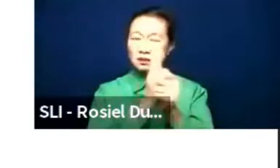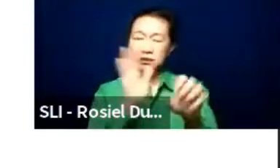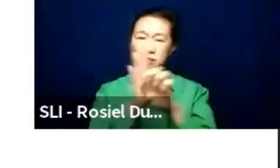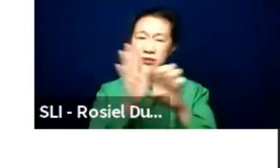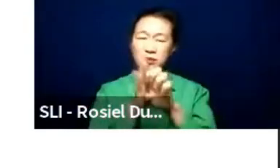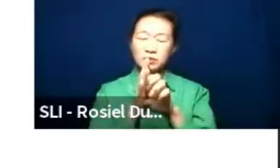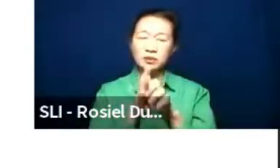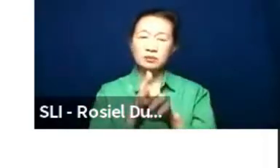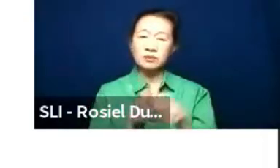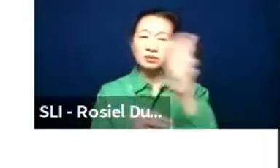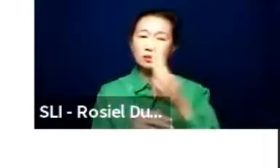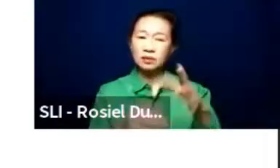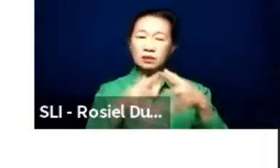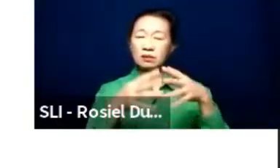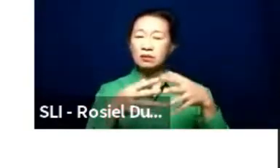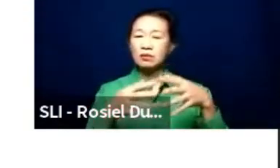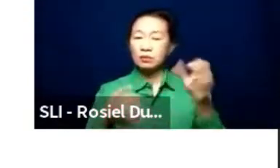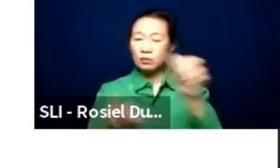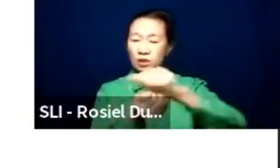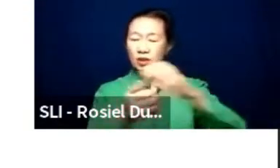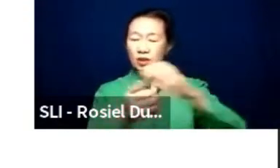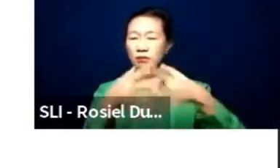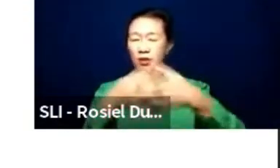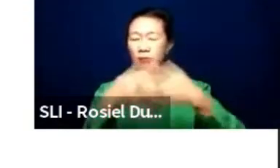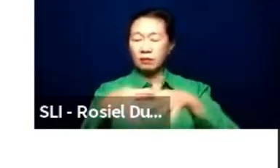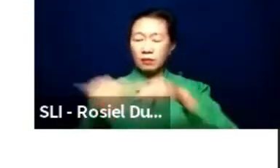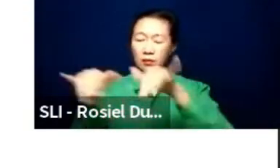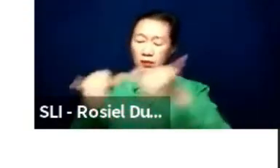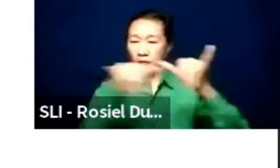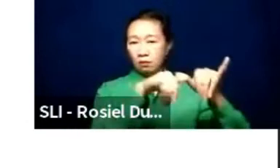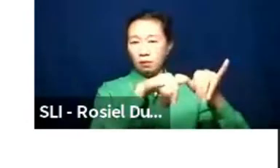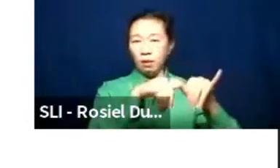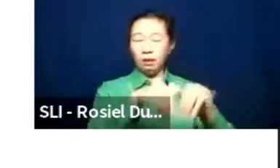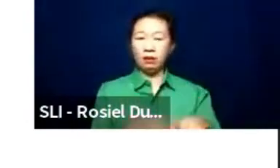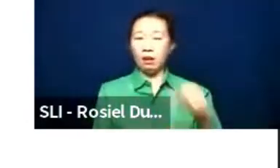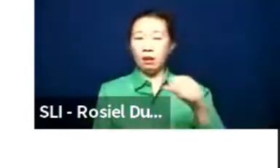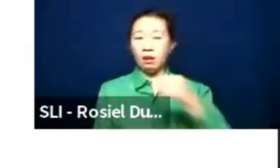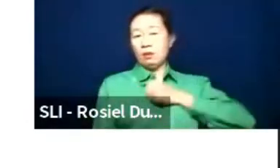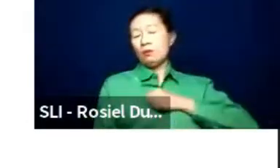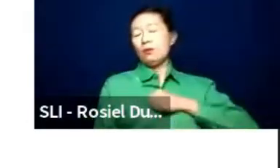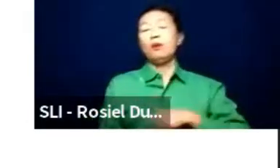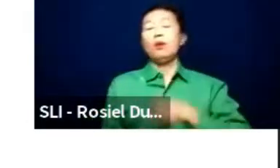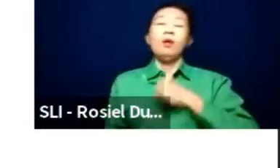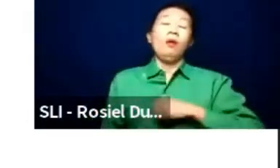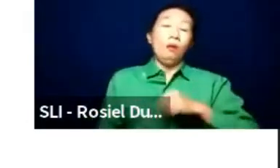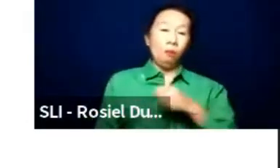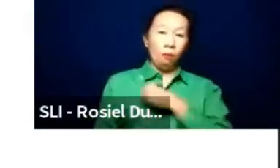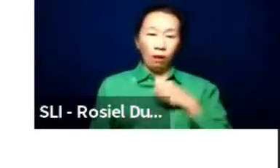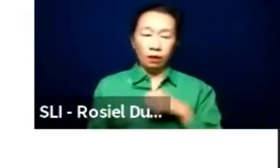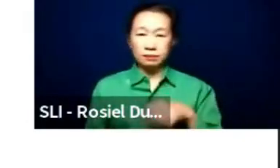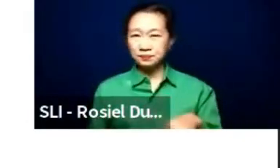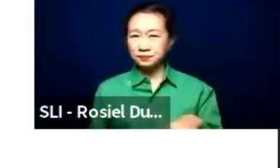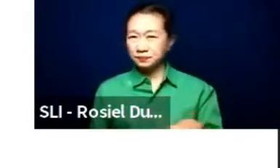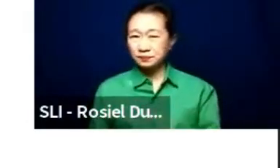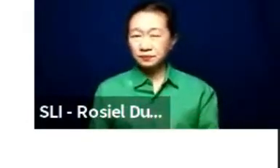ng washing machine, yung pag-measure ng powder detergent,